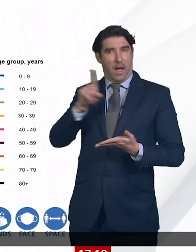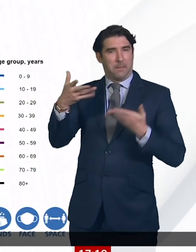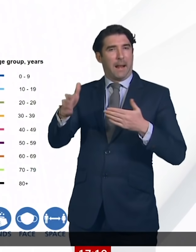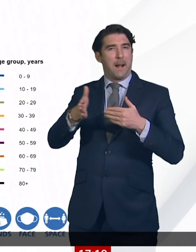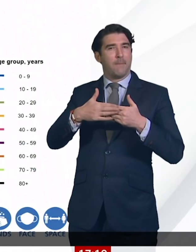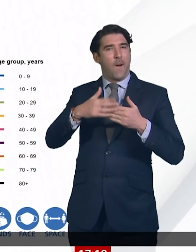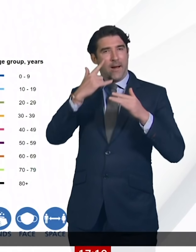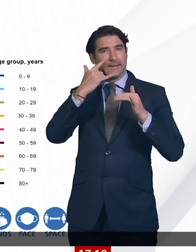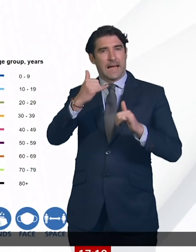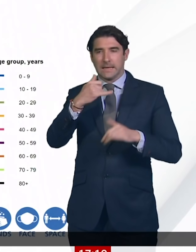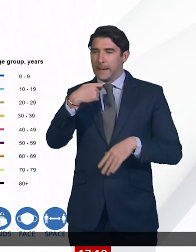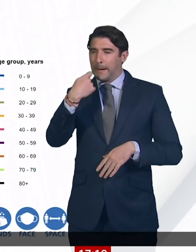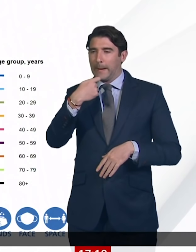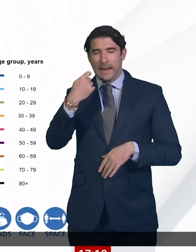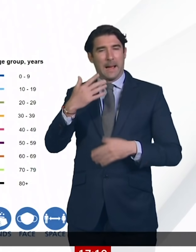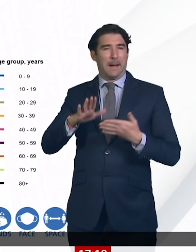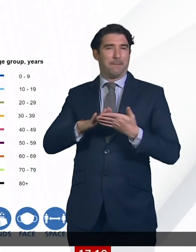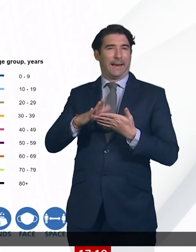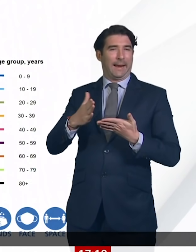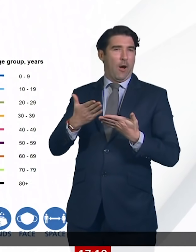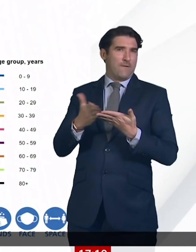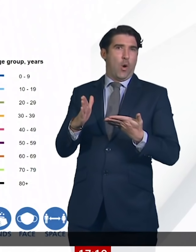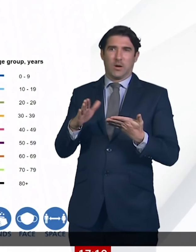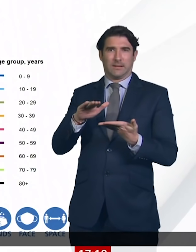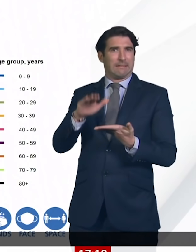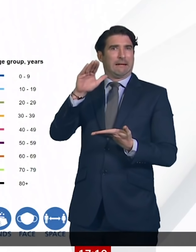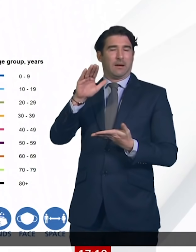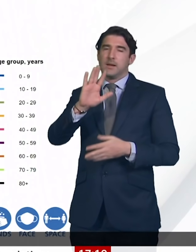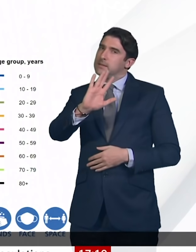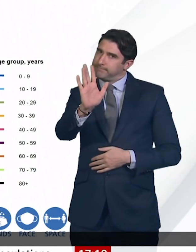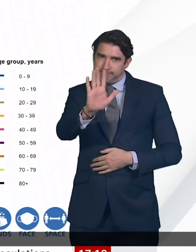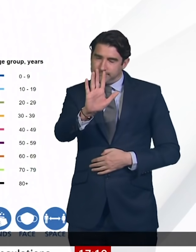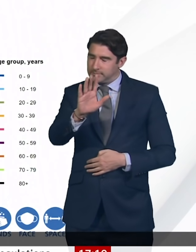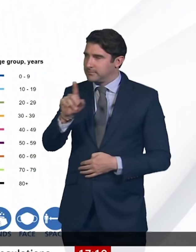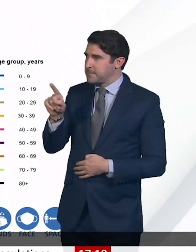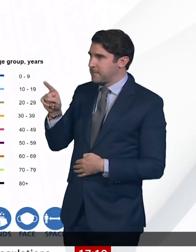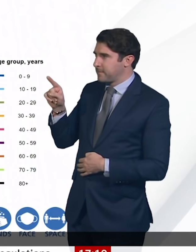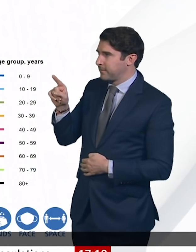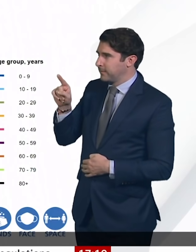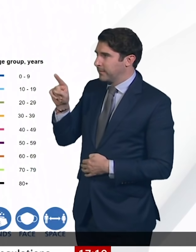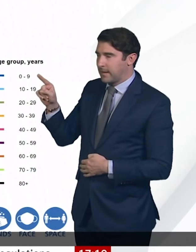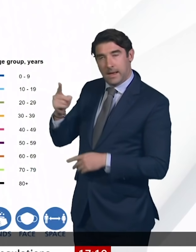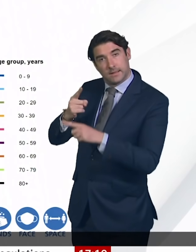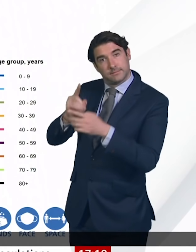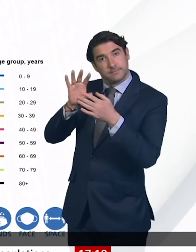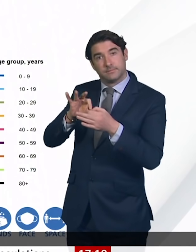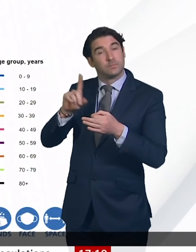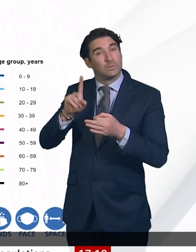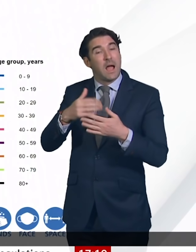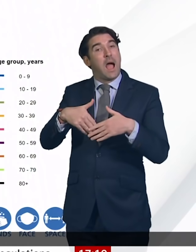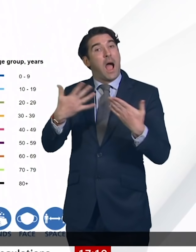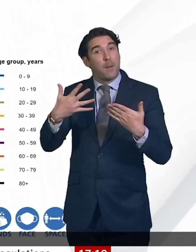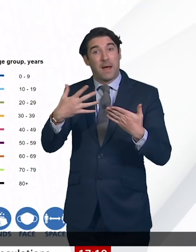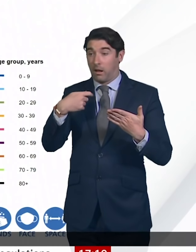rate. And in parts, in particular, of the northeast and the northwest, we've moved from a situation where,